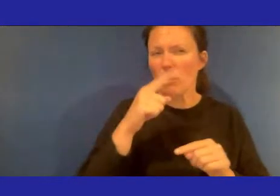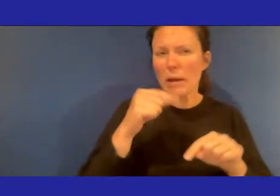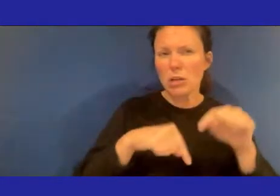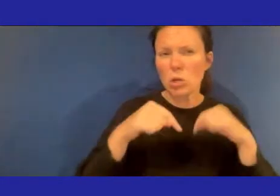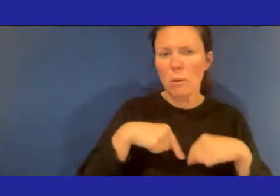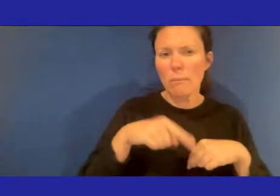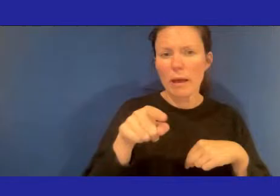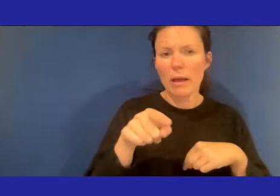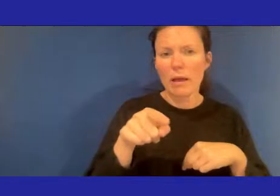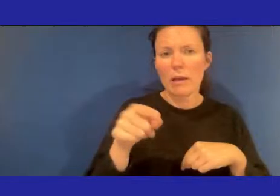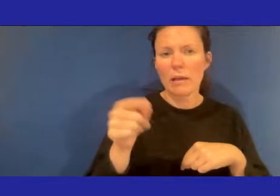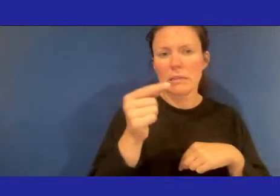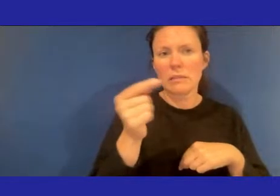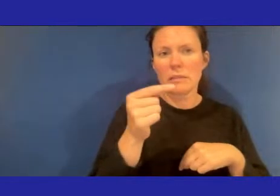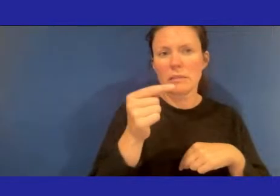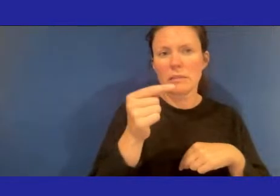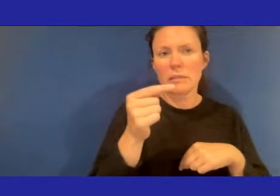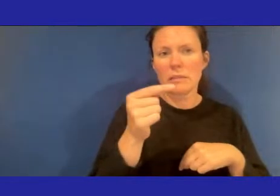the,